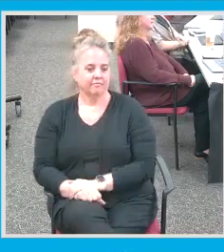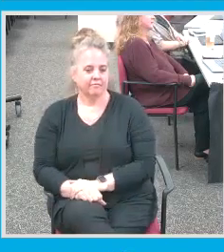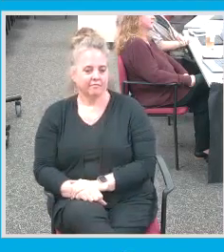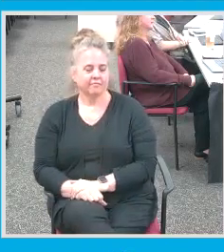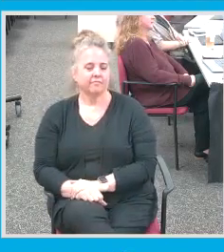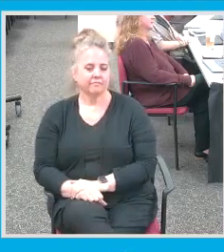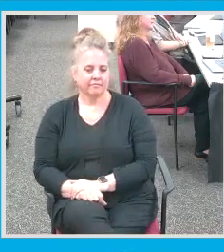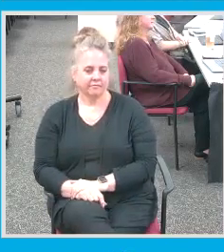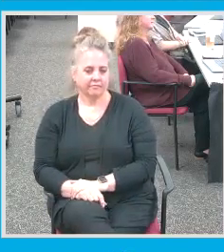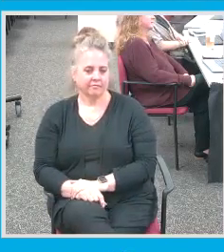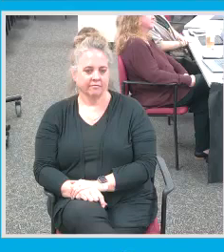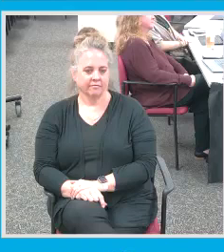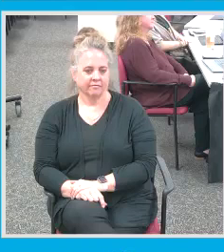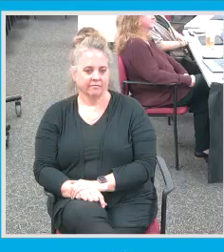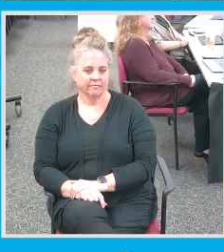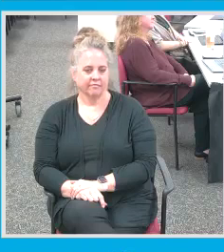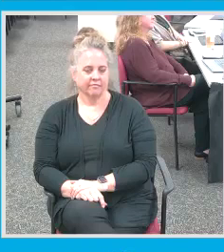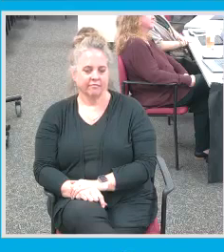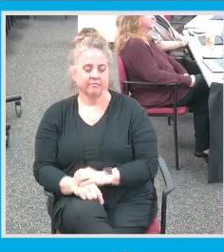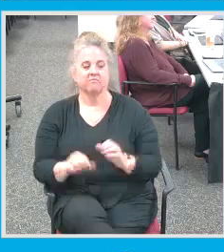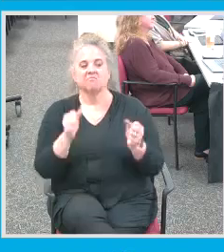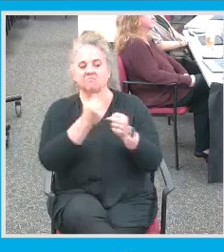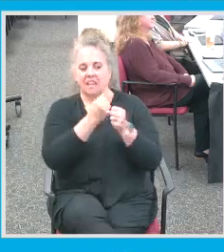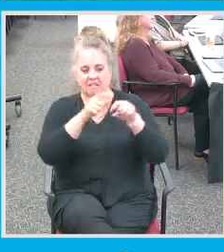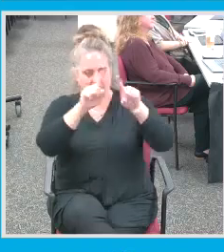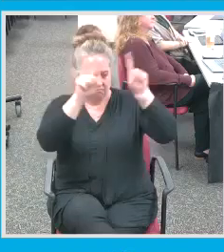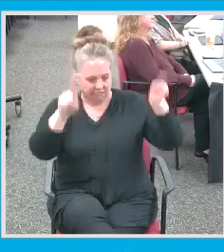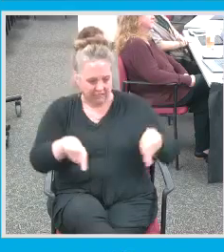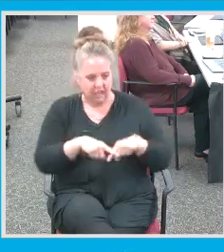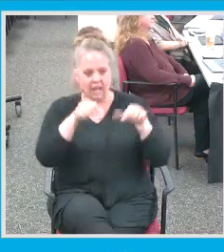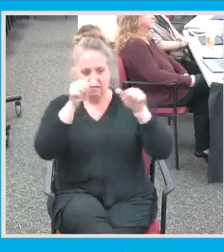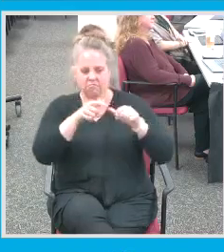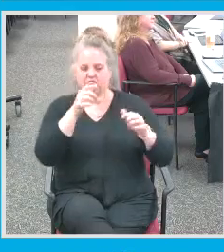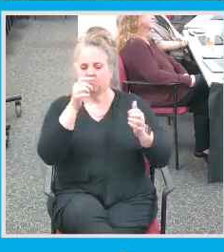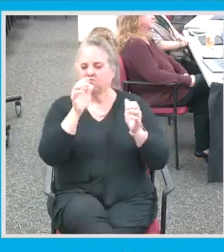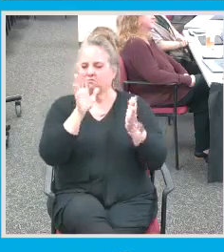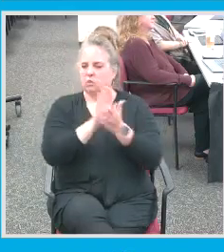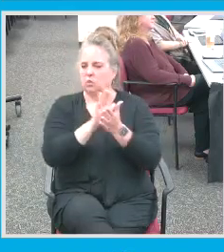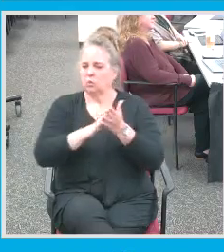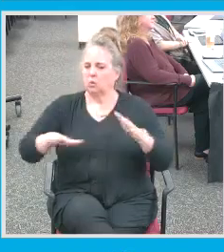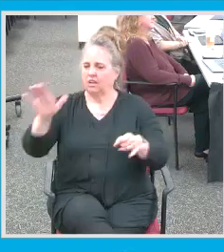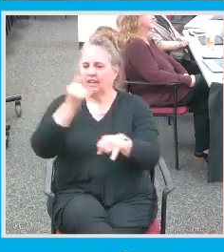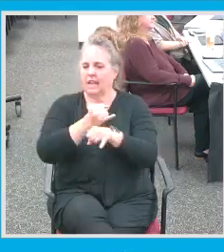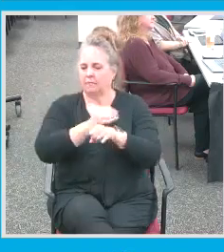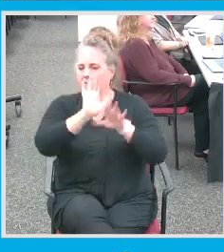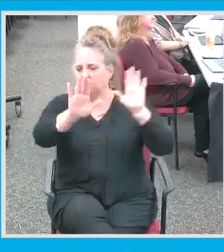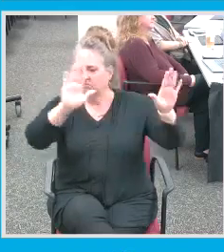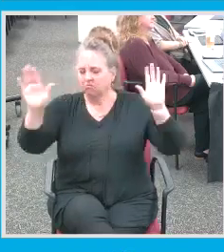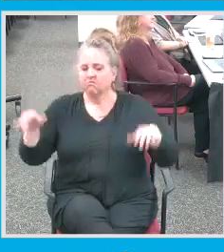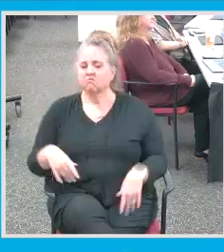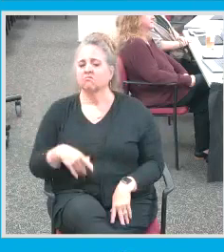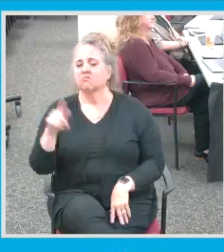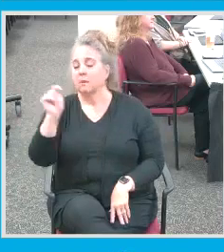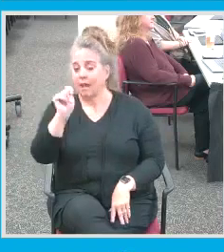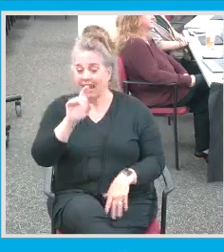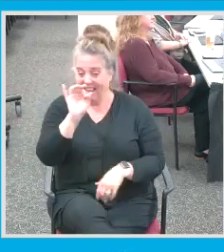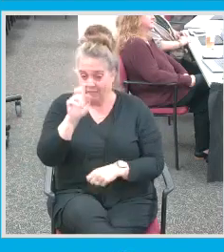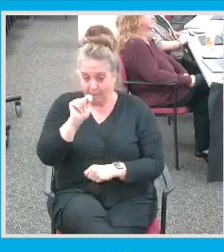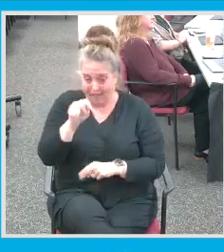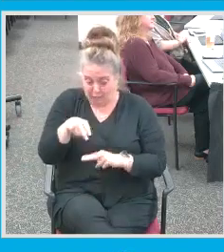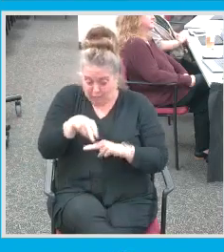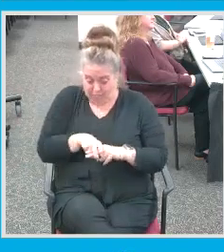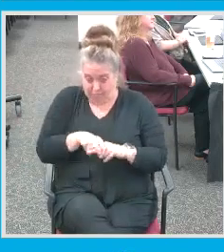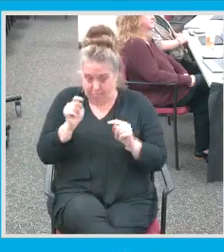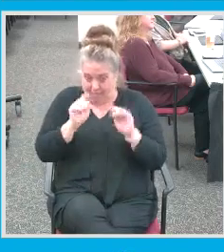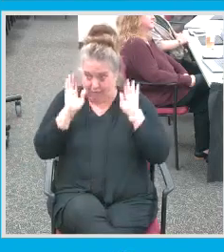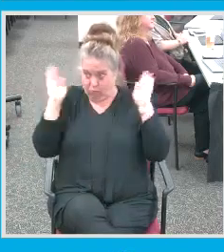around the school. And we got some posters and we put them in the bathroom stalls and all of that so that people can be informed about how tobacco is not good for you